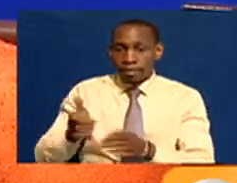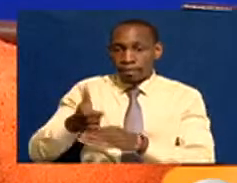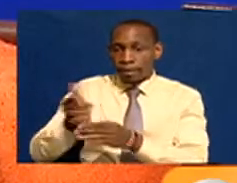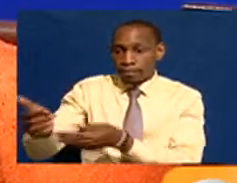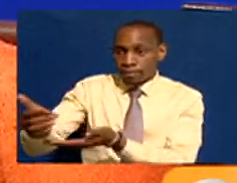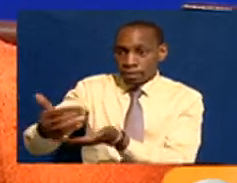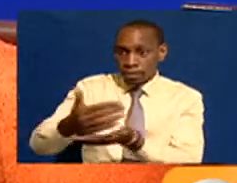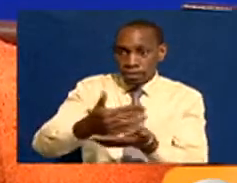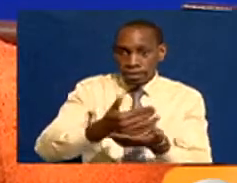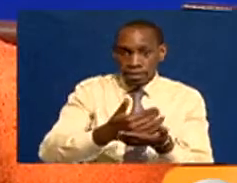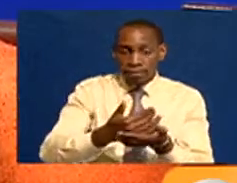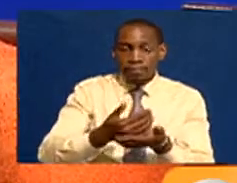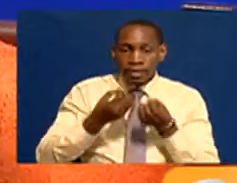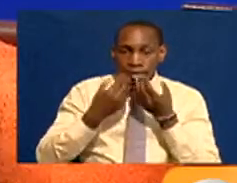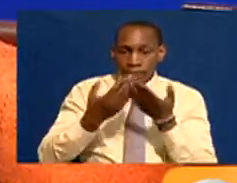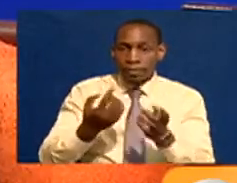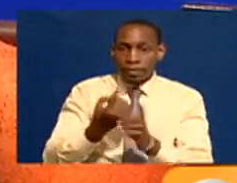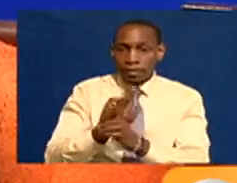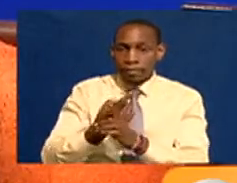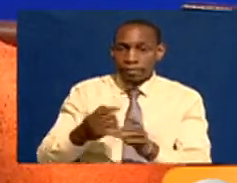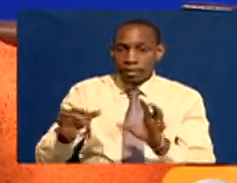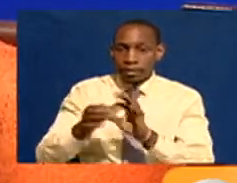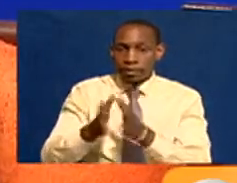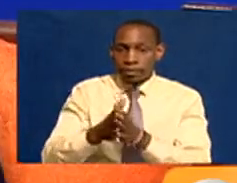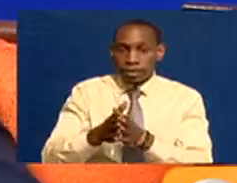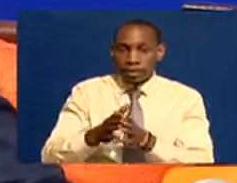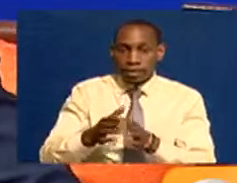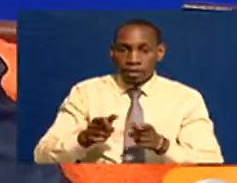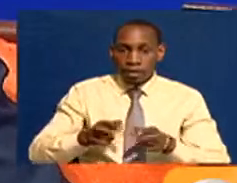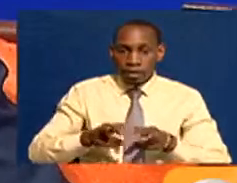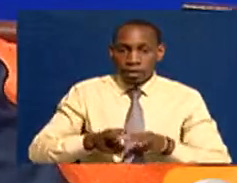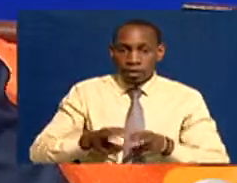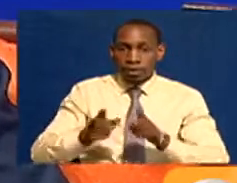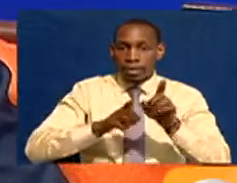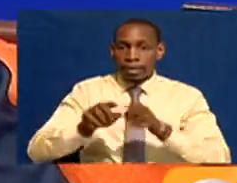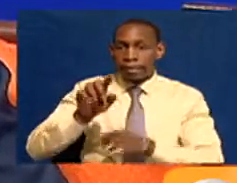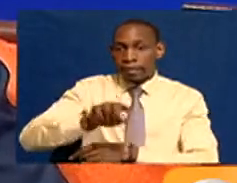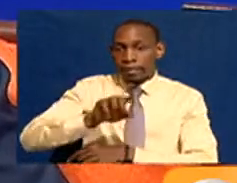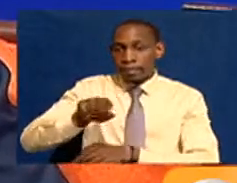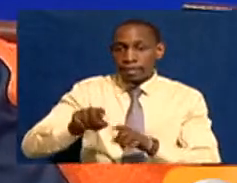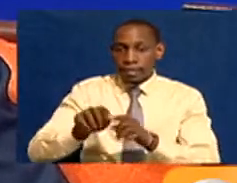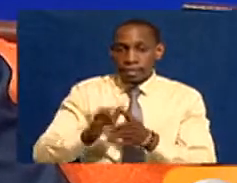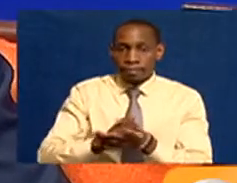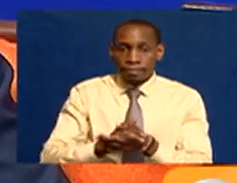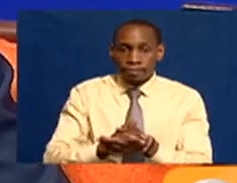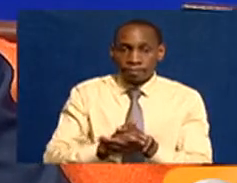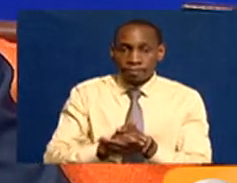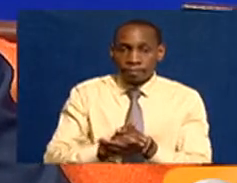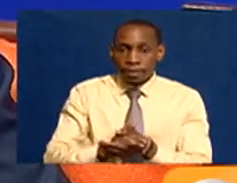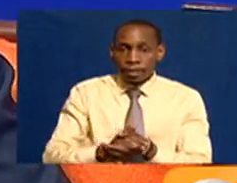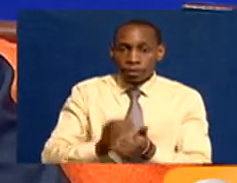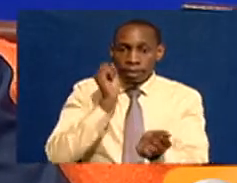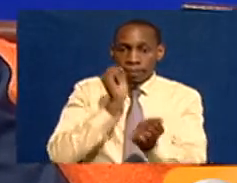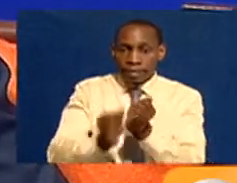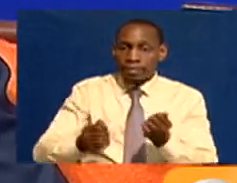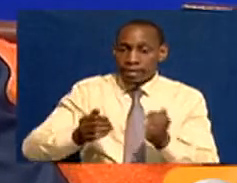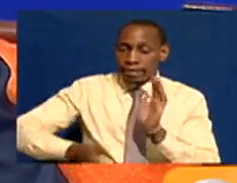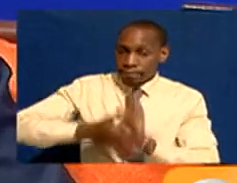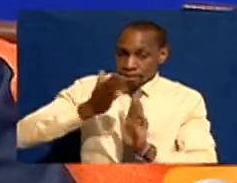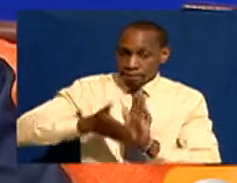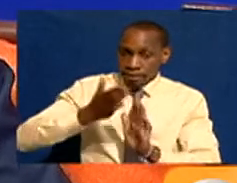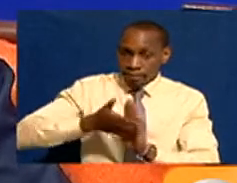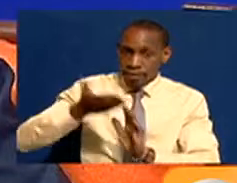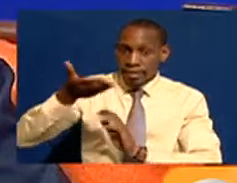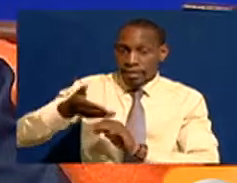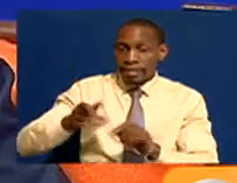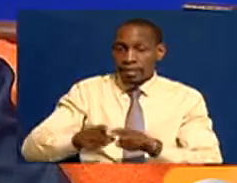other information related to traffic offenses, and that we will move to instant fines immediately